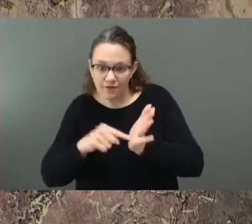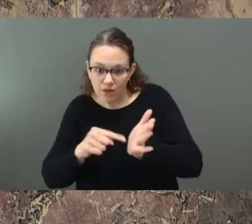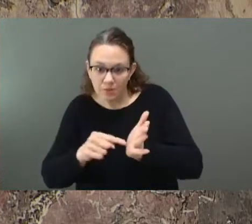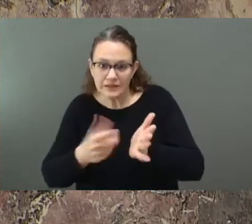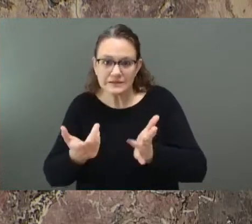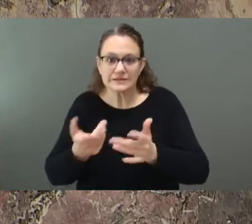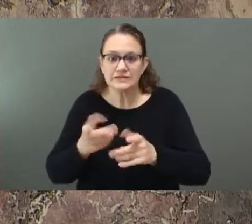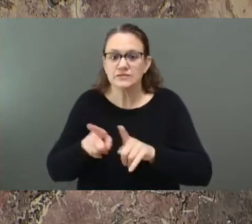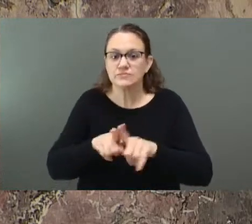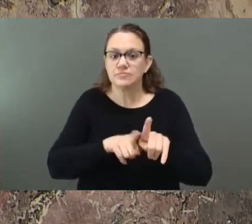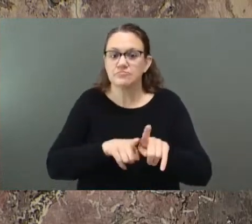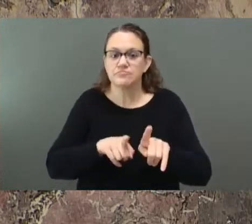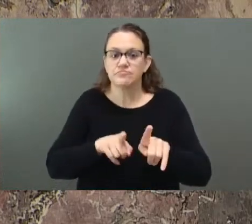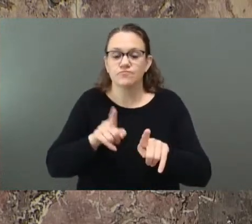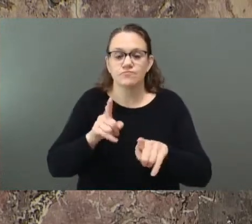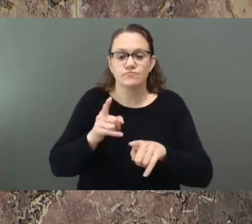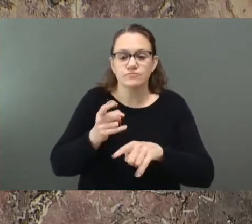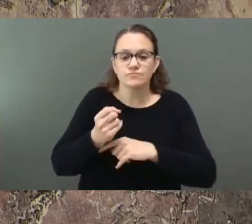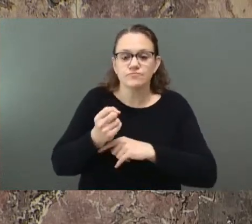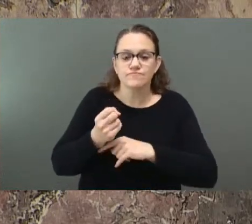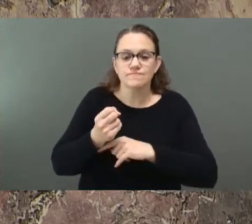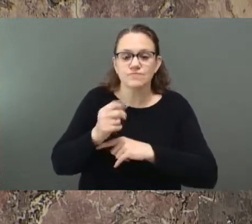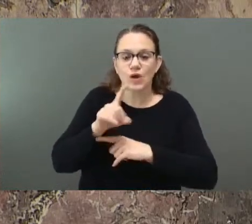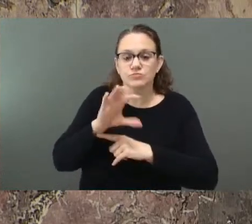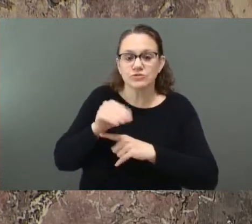and middle income tax credits.